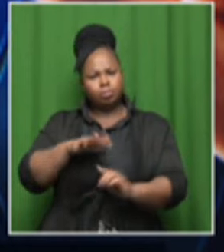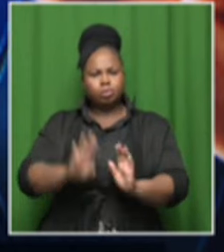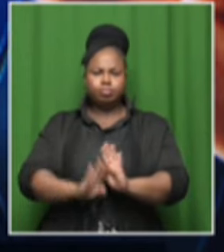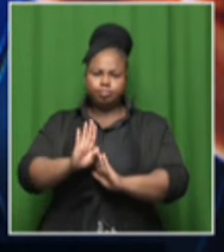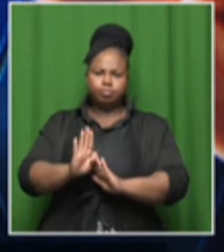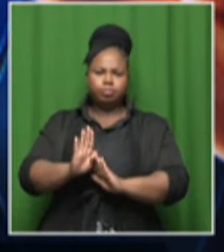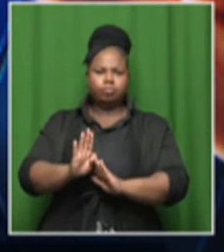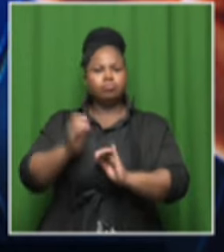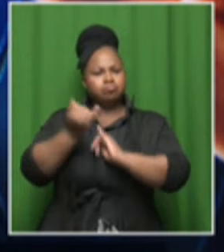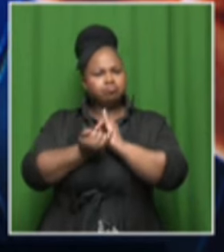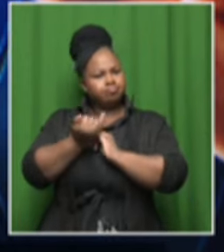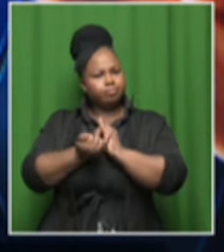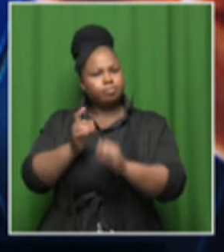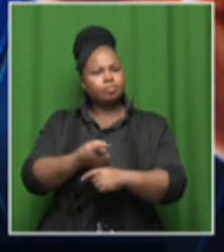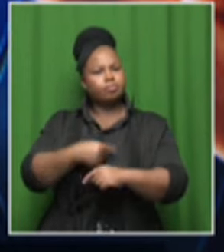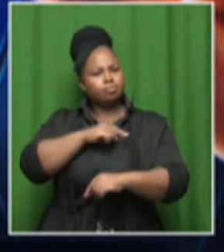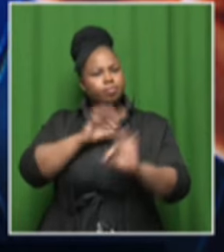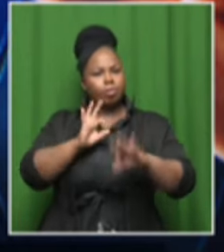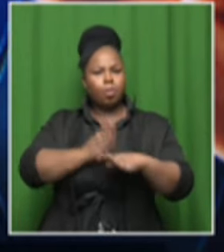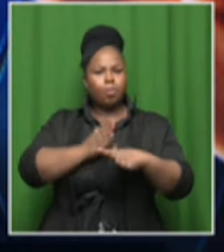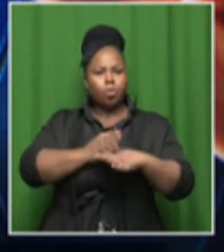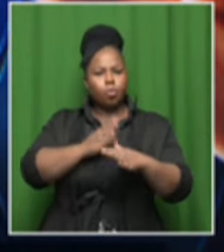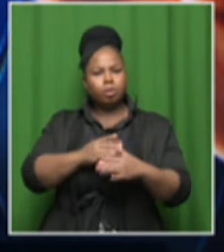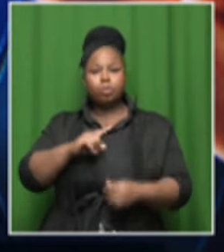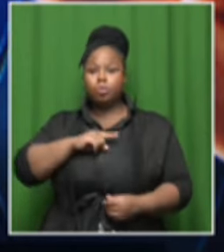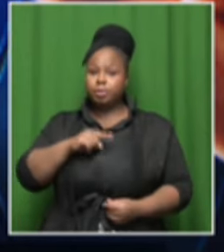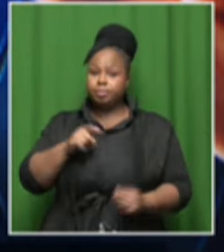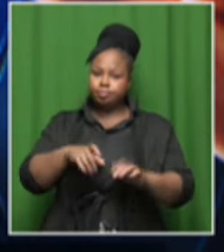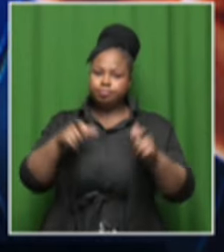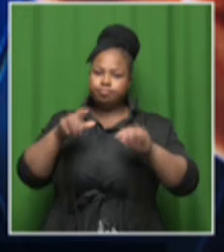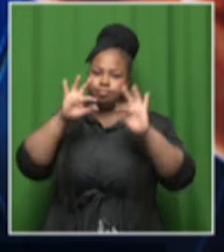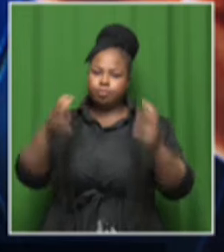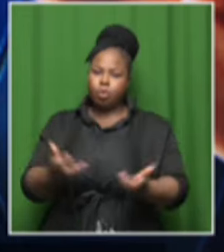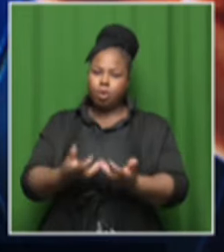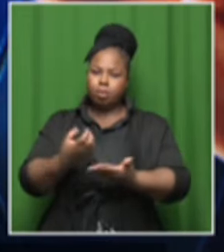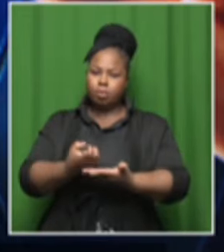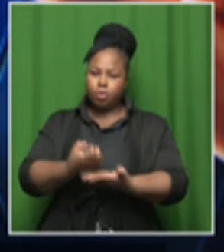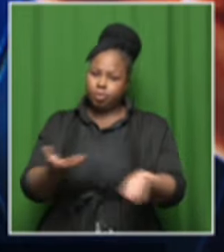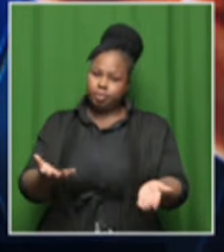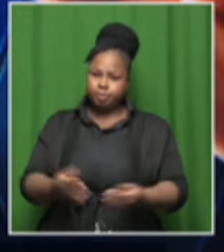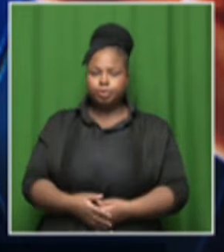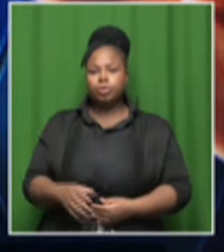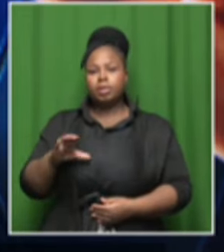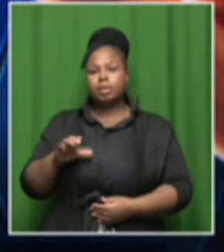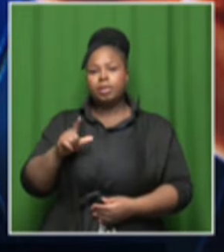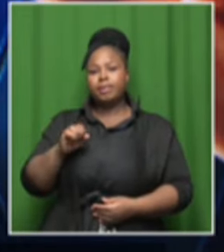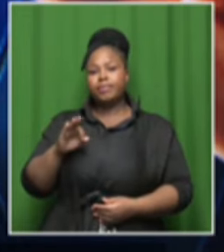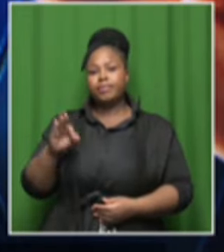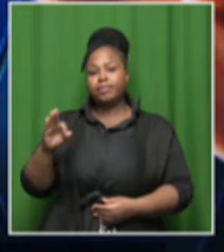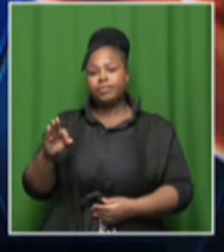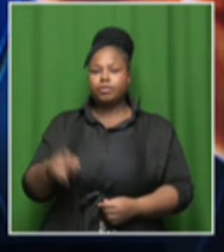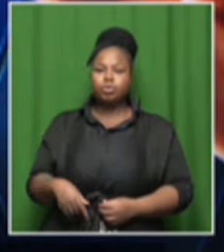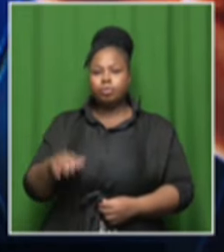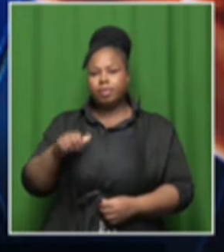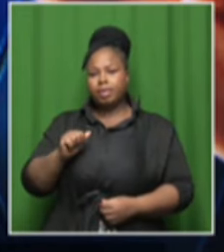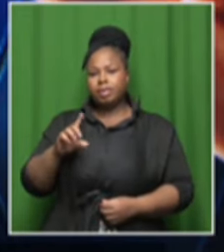nation's competitiveness and build capacity in a workforce that is part of that wider global digital economy. So Cliff de Wit, Accelerating Digital